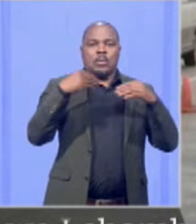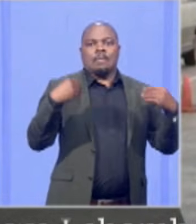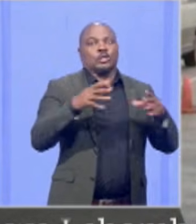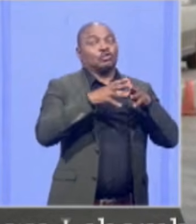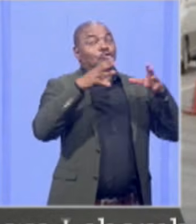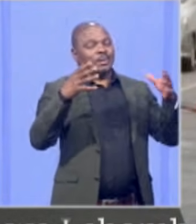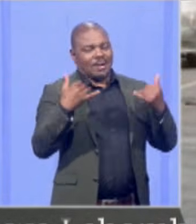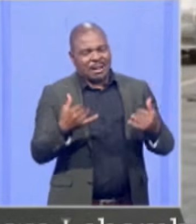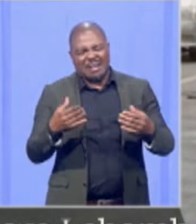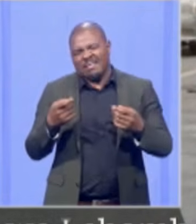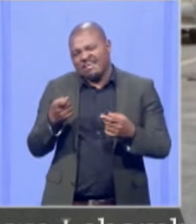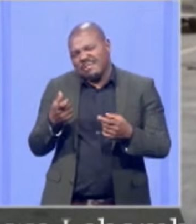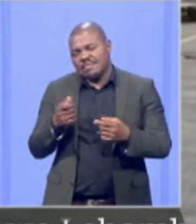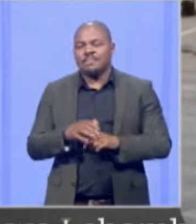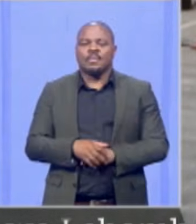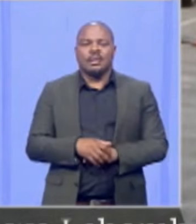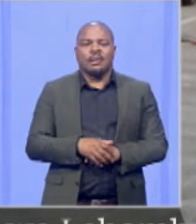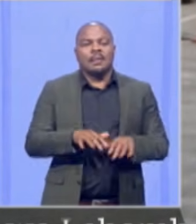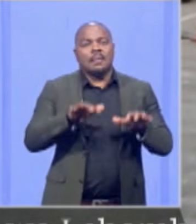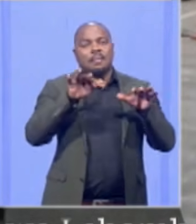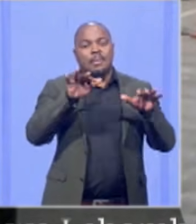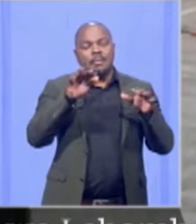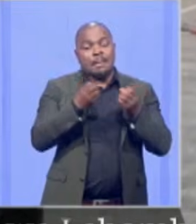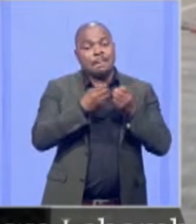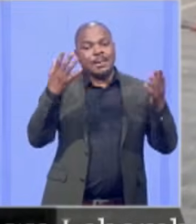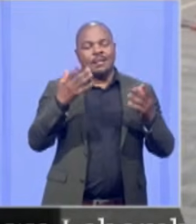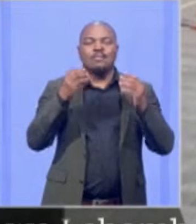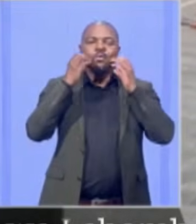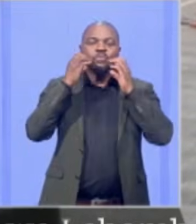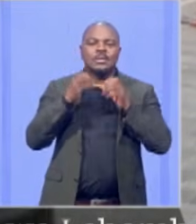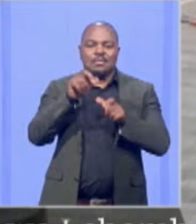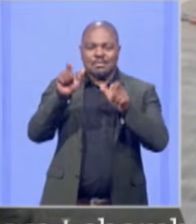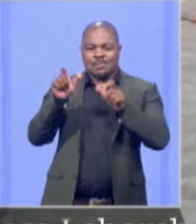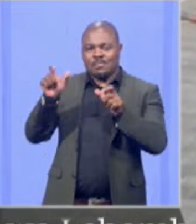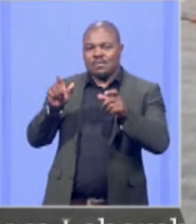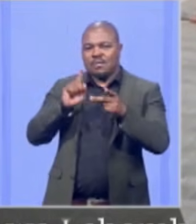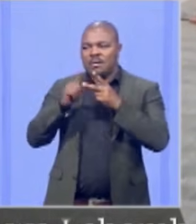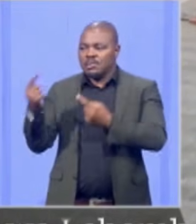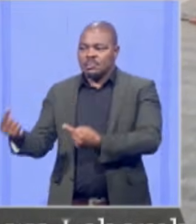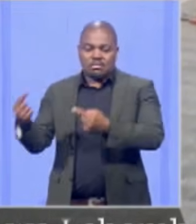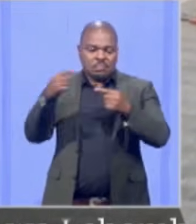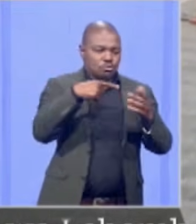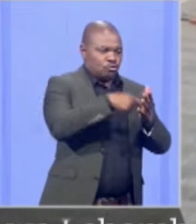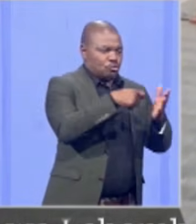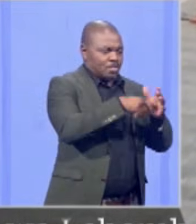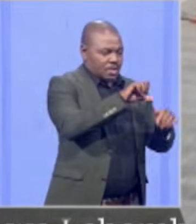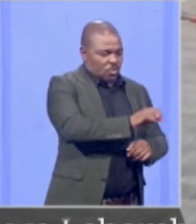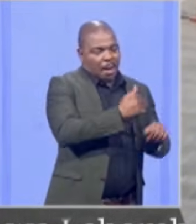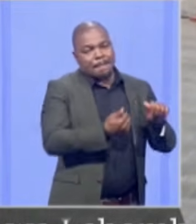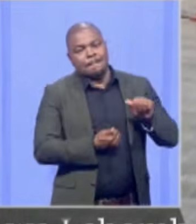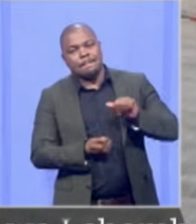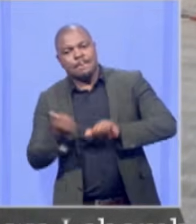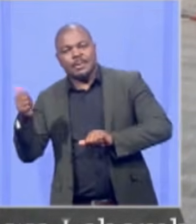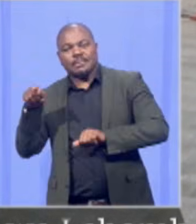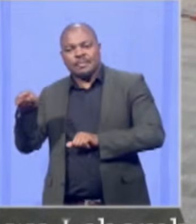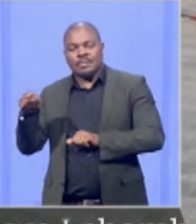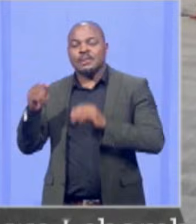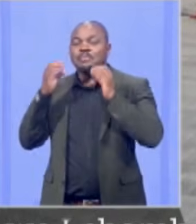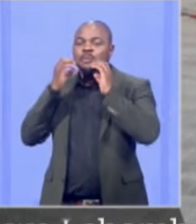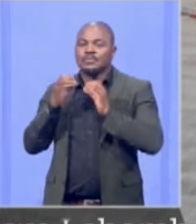eno. Bontsi jwa bao ba thusiwang ke baagi ba Mozambique le bao ba tlileng mabentlele mo Afrika Borwa. Bathati ba re